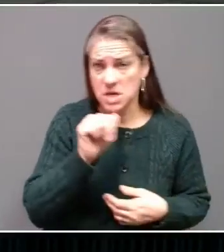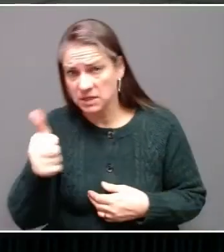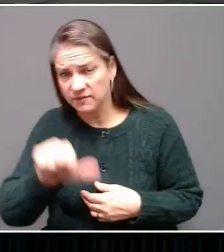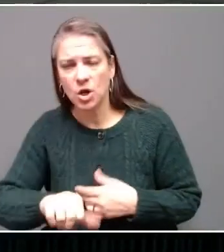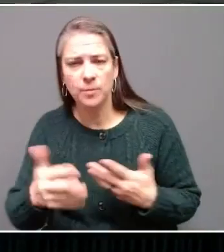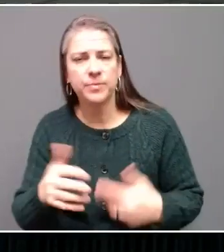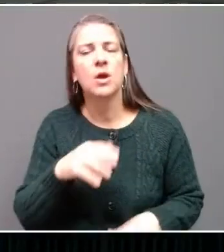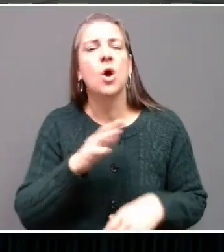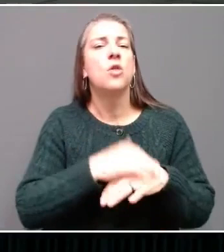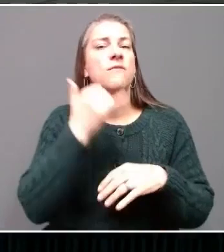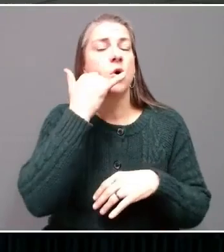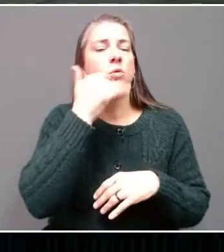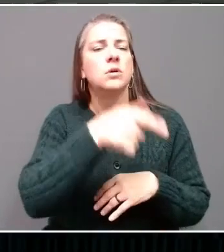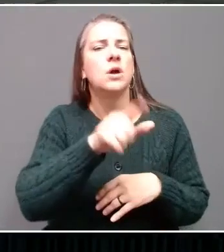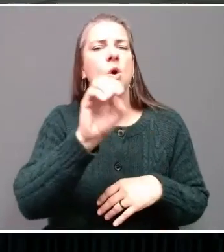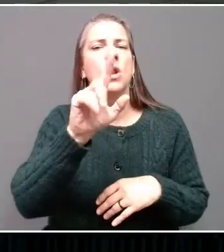Olivia Evans.